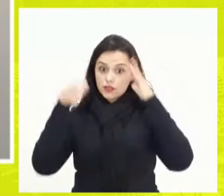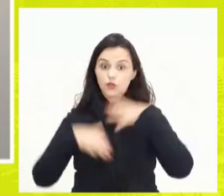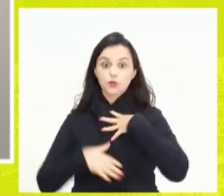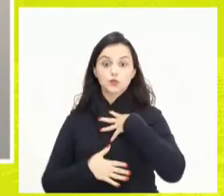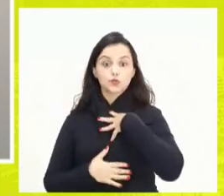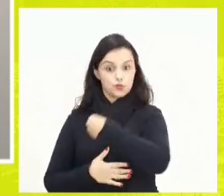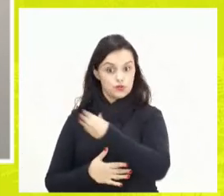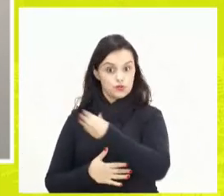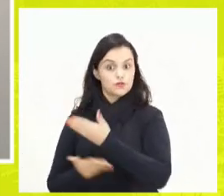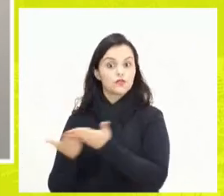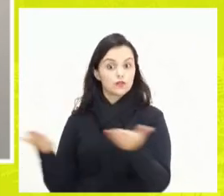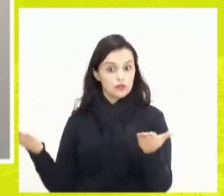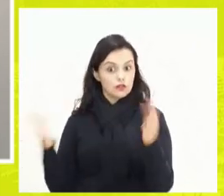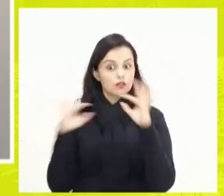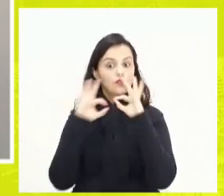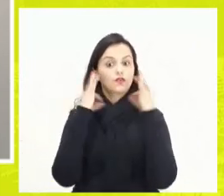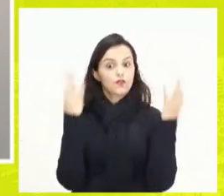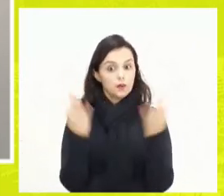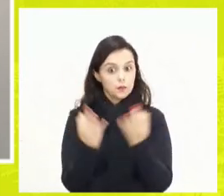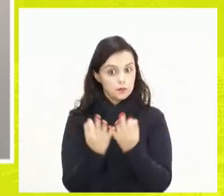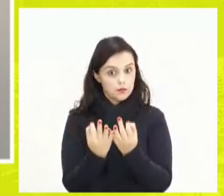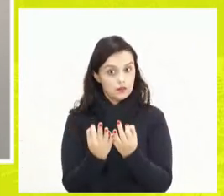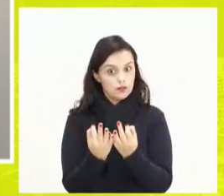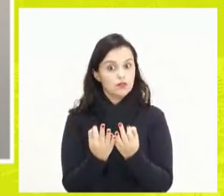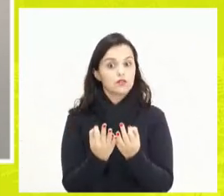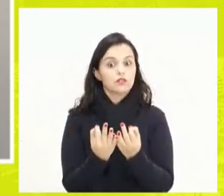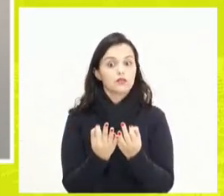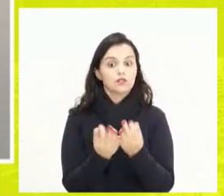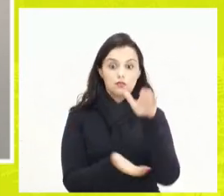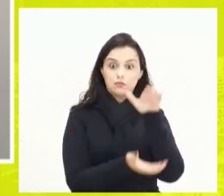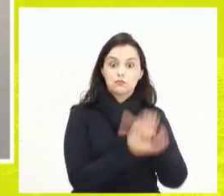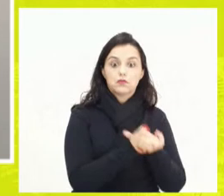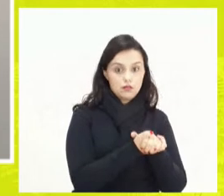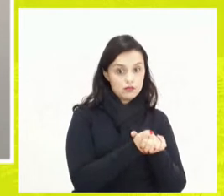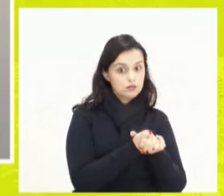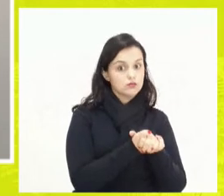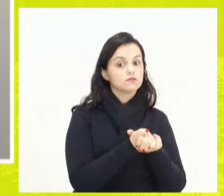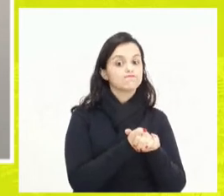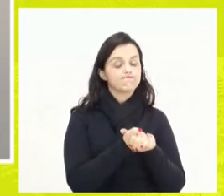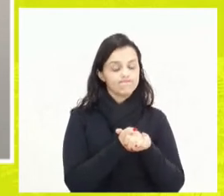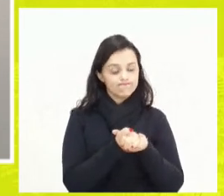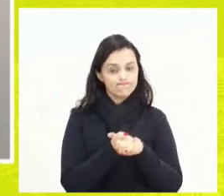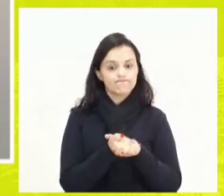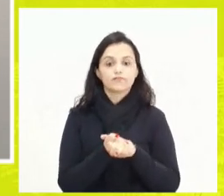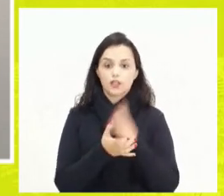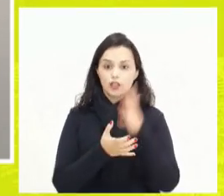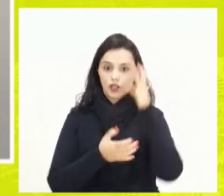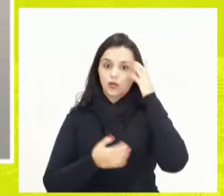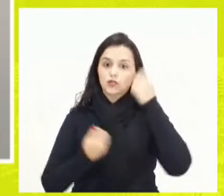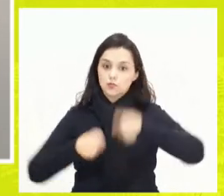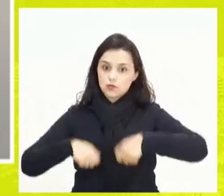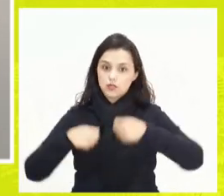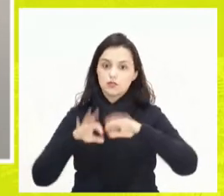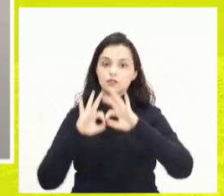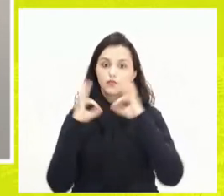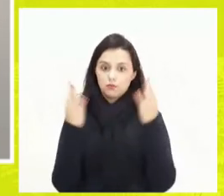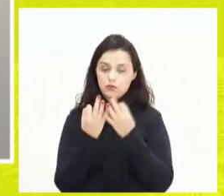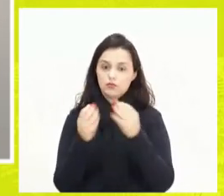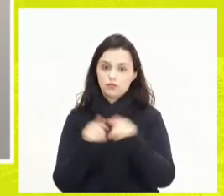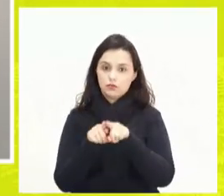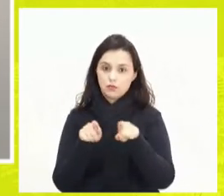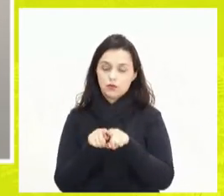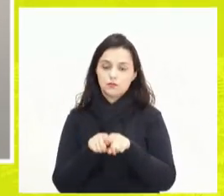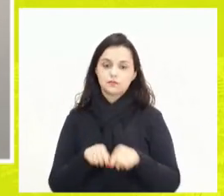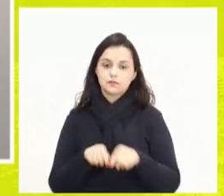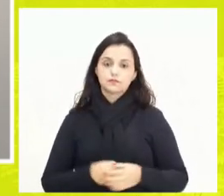children how they affect family members uh the partners moms the others this must be